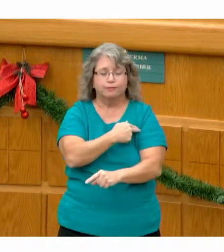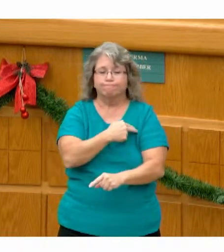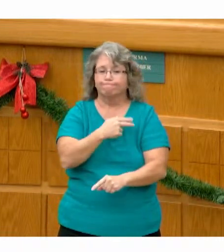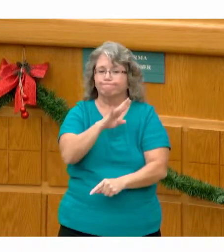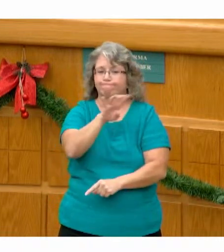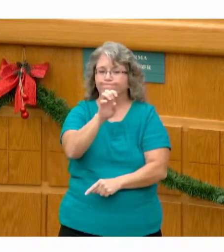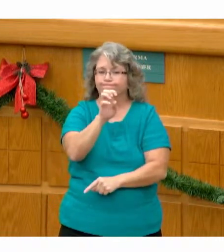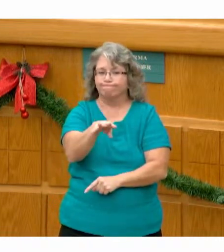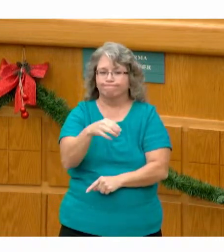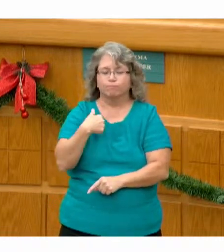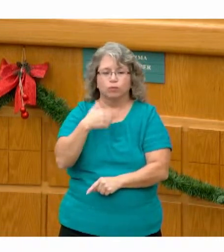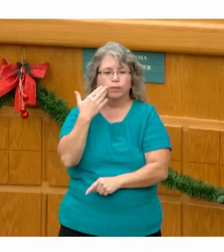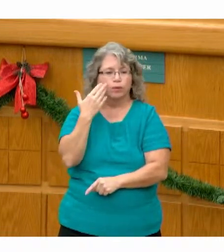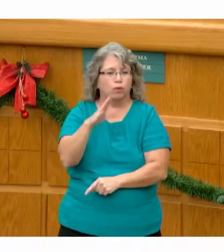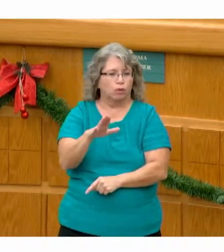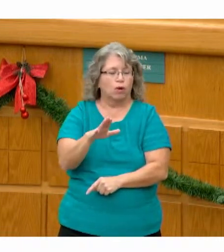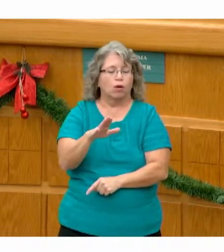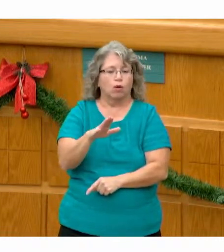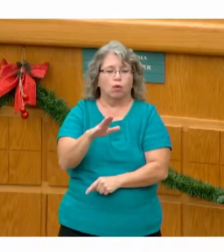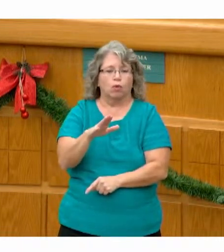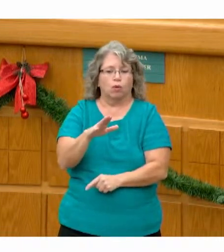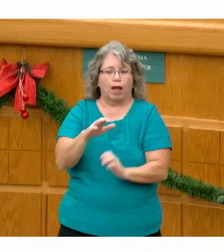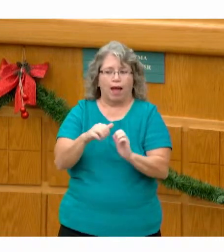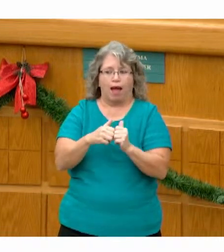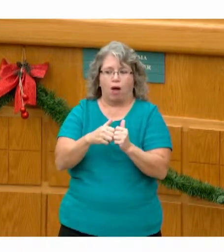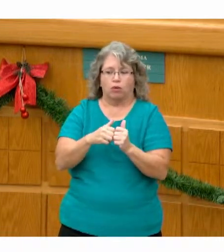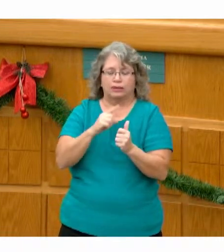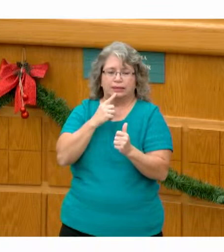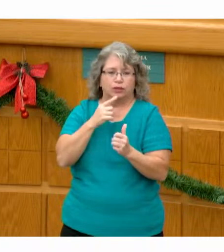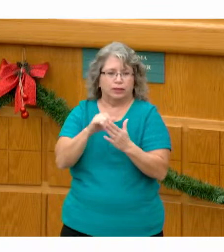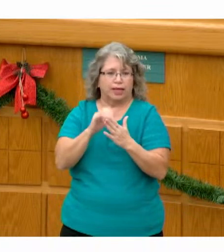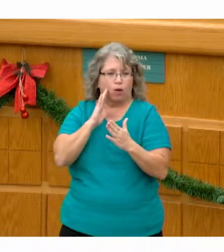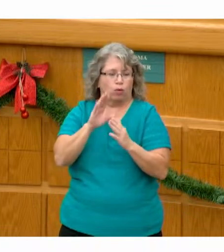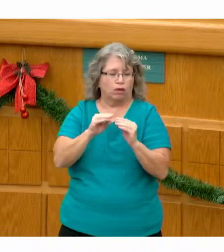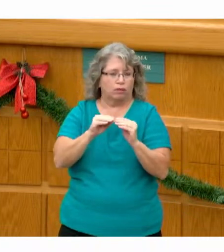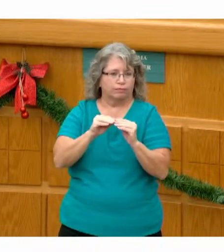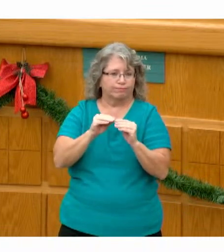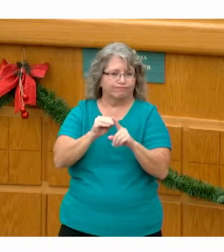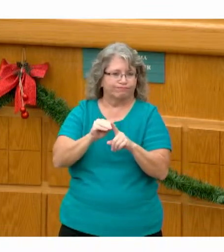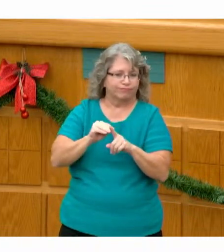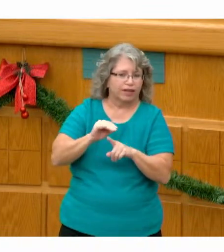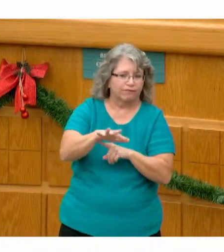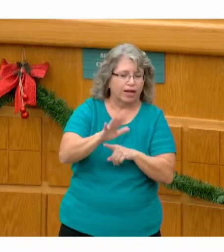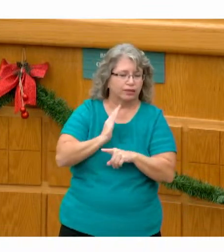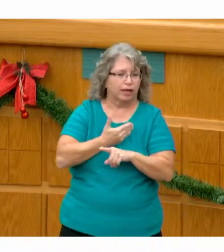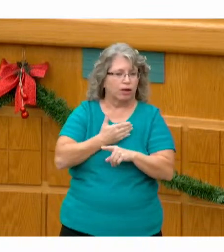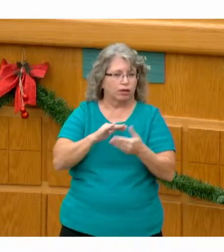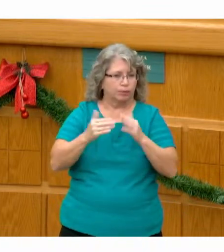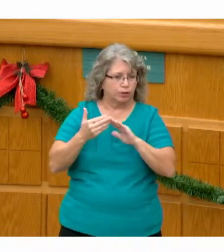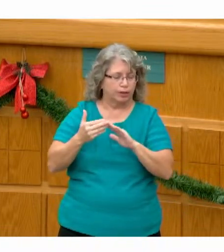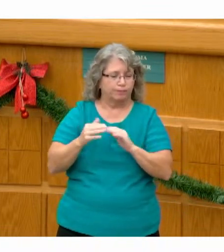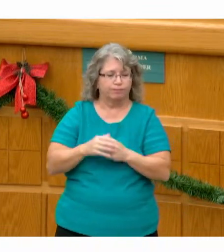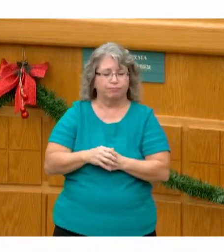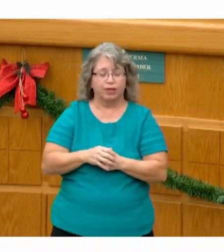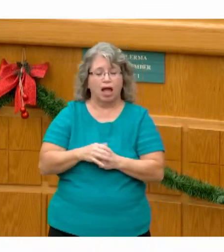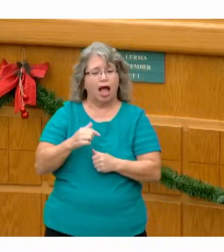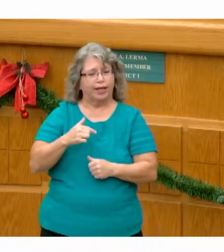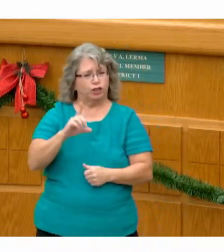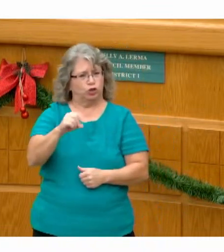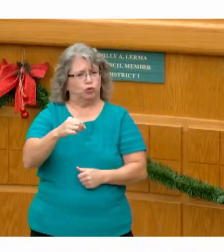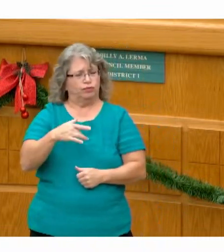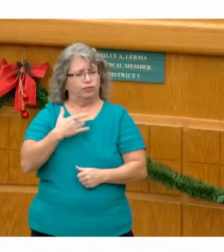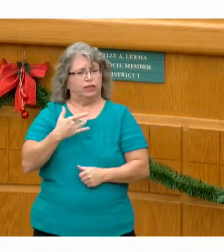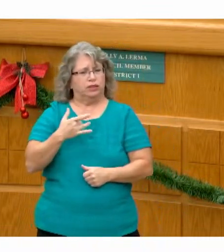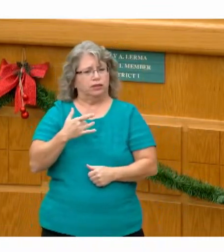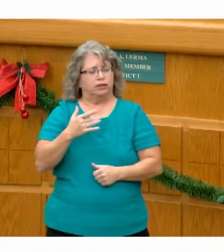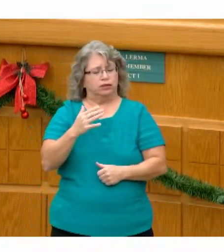this is really going to have directly on our community. Here's what I do feel fairly comfortable saying as an evolutionary biologist. If we